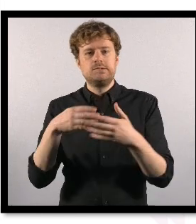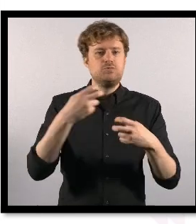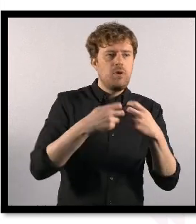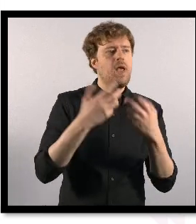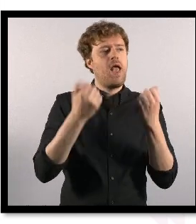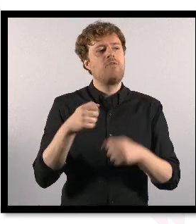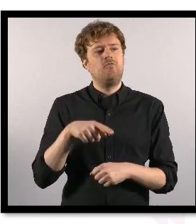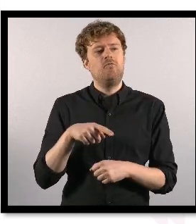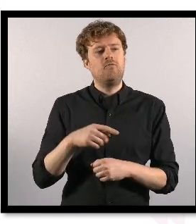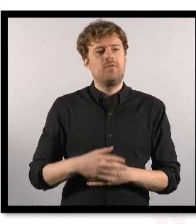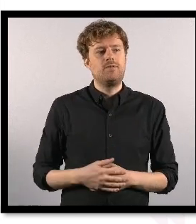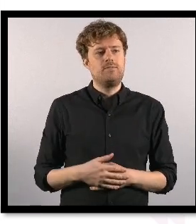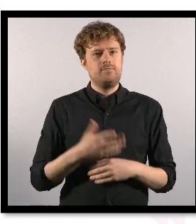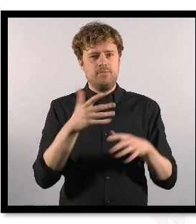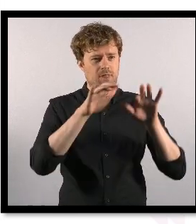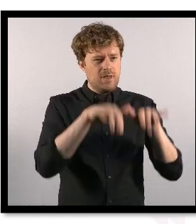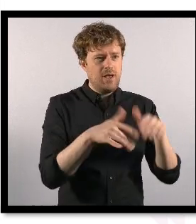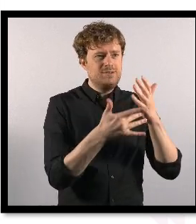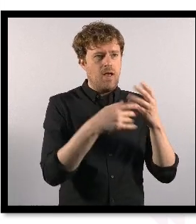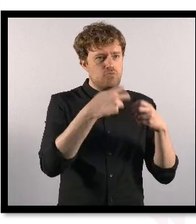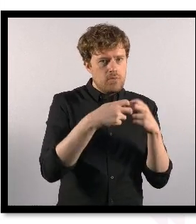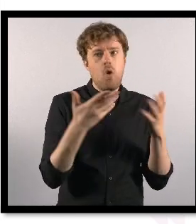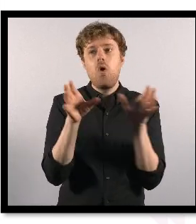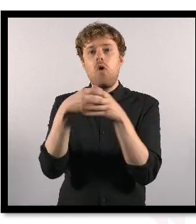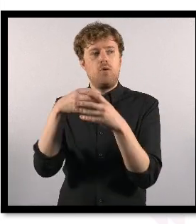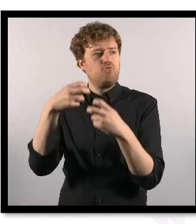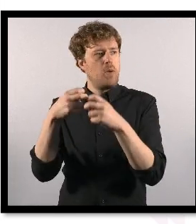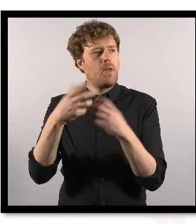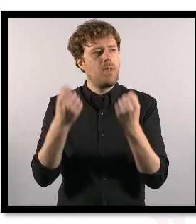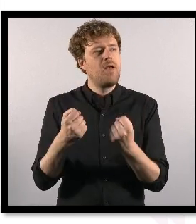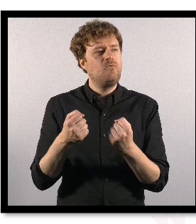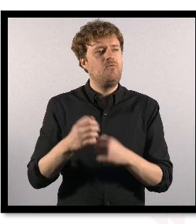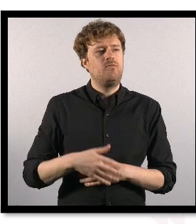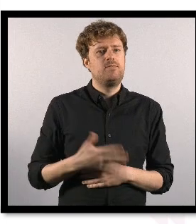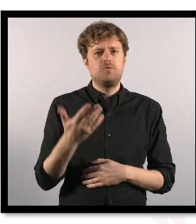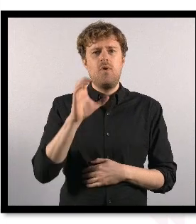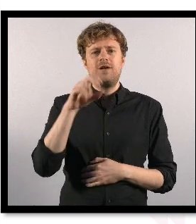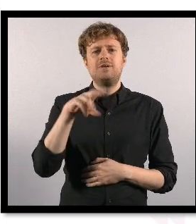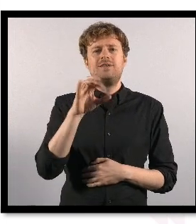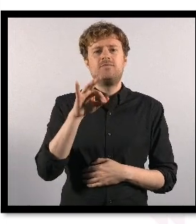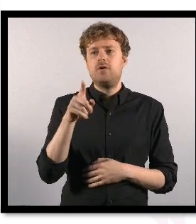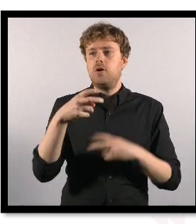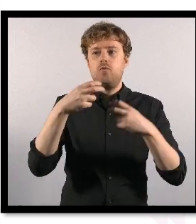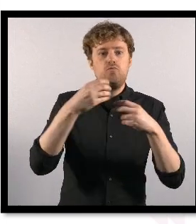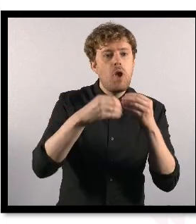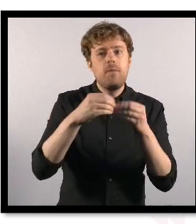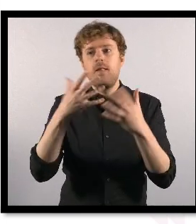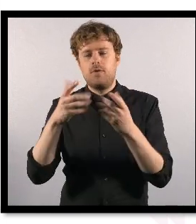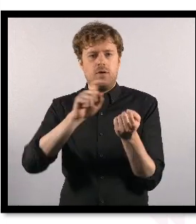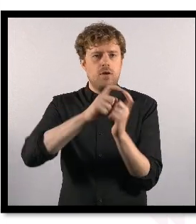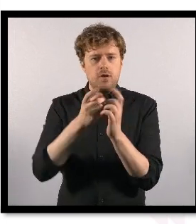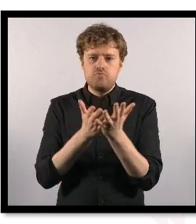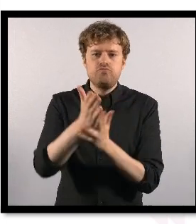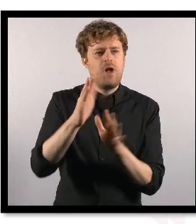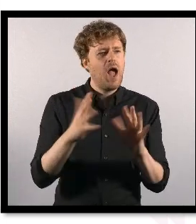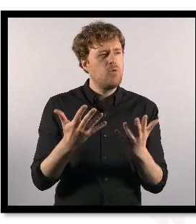again, was intentional right from the beginning was this idea that you referred to of not having a single opinionated solution,